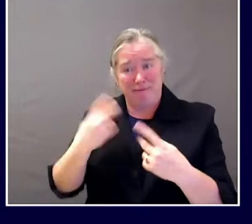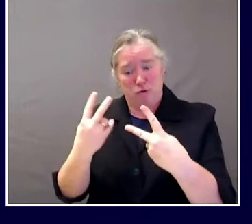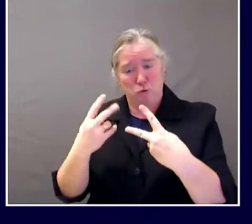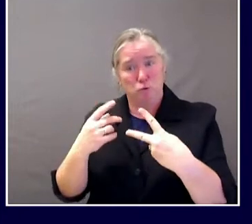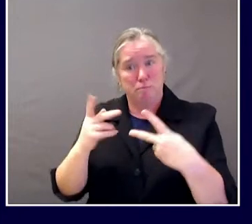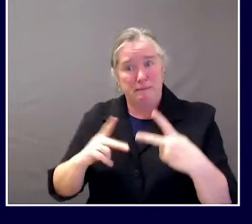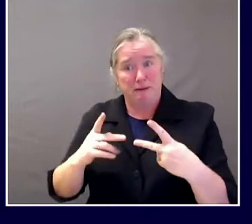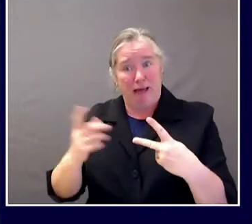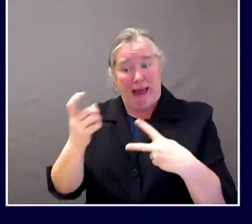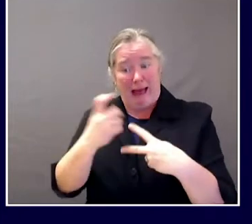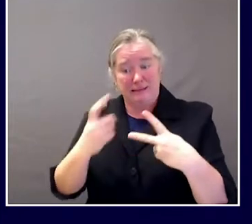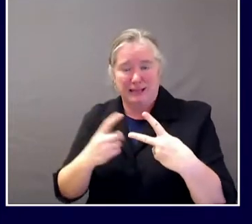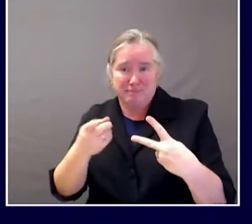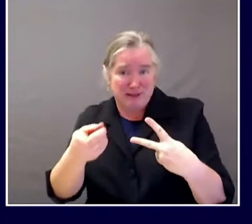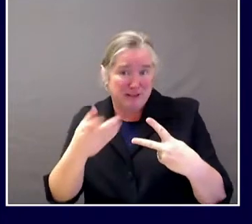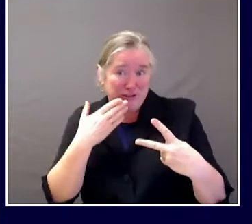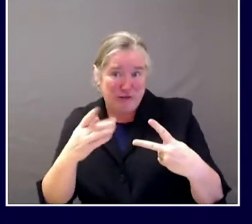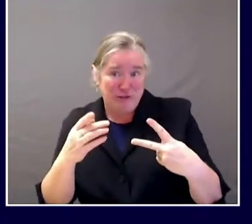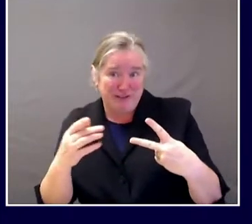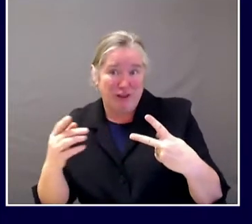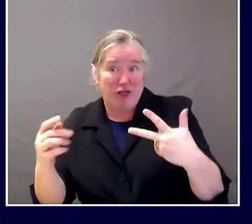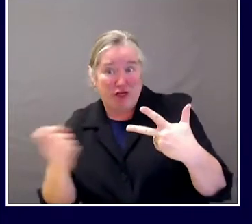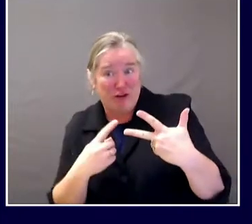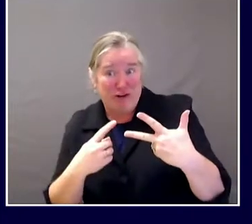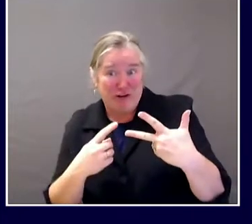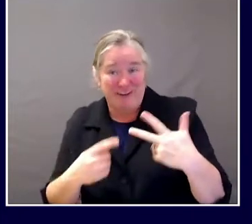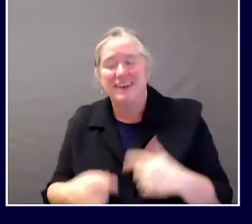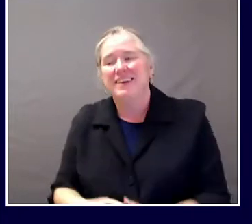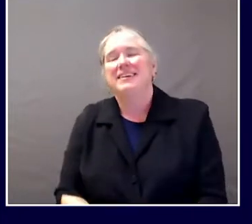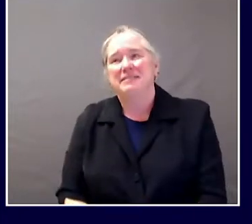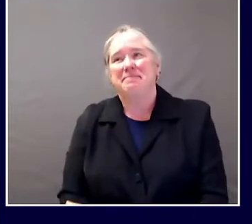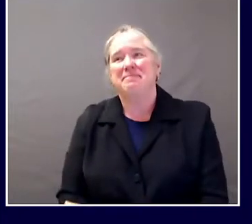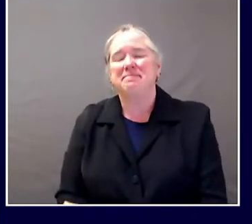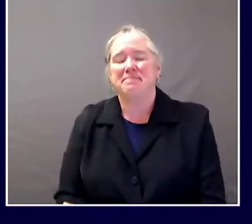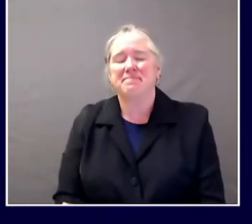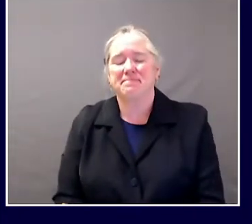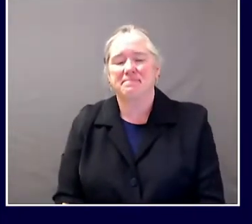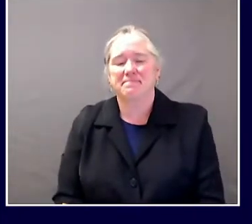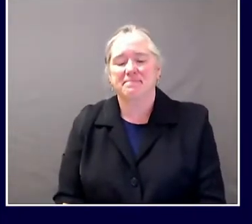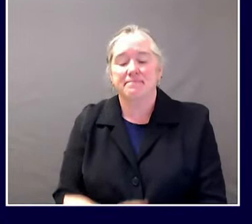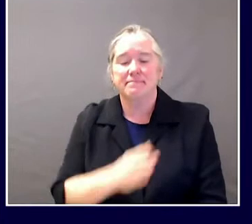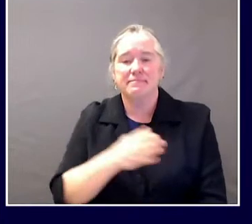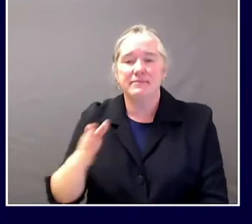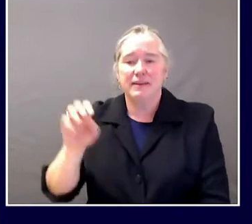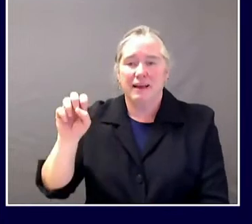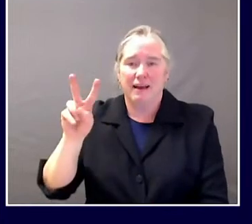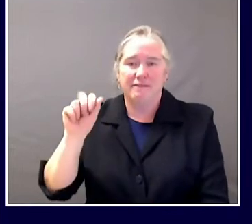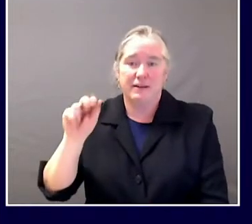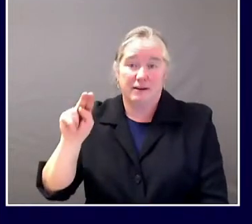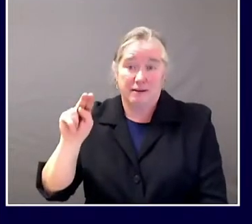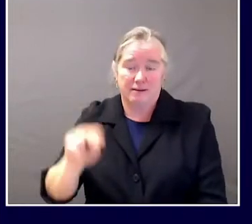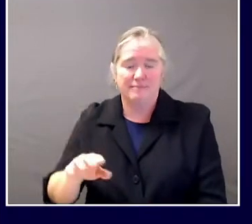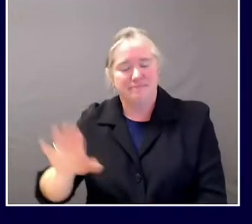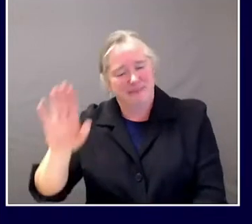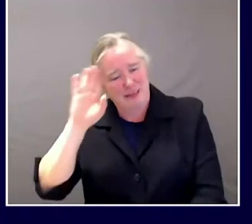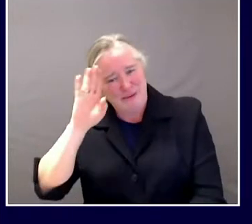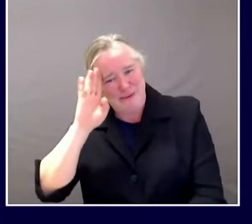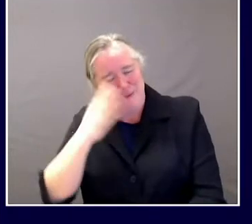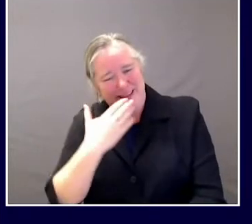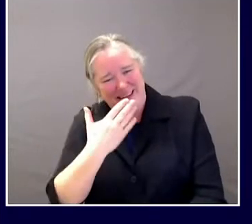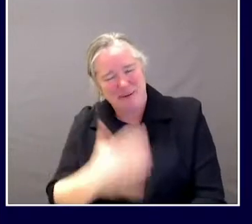now. Thank you for your answer. Yep. I'm going to turn now over to Evan Popp. Hi, Dr. Shah. Thank